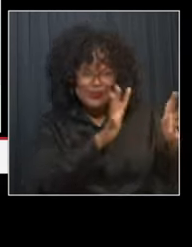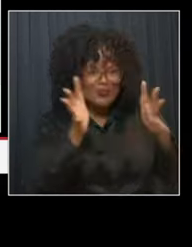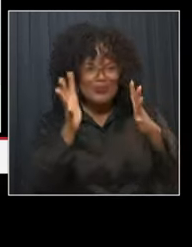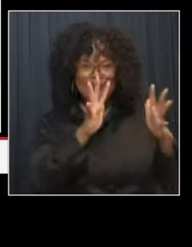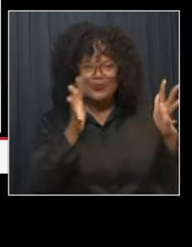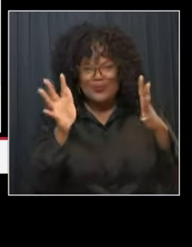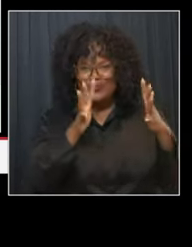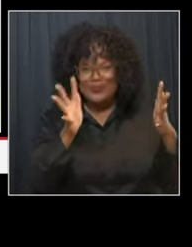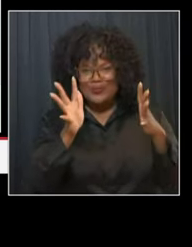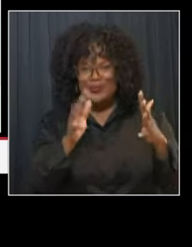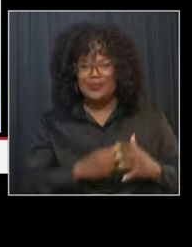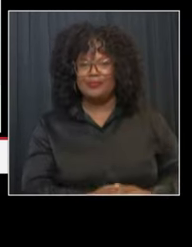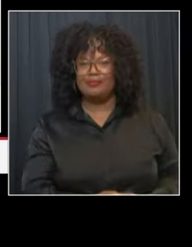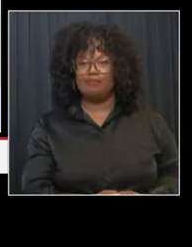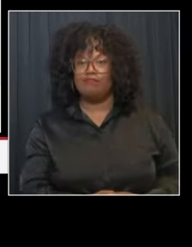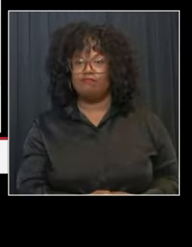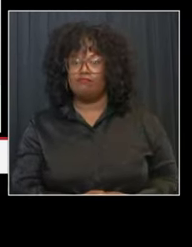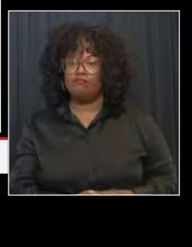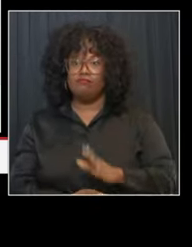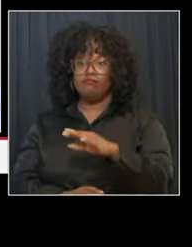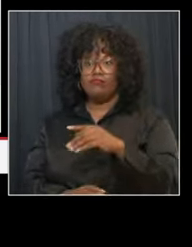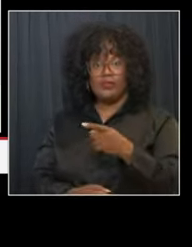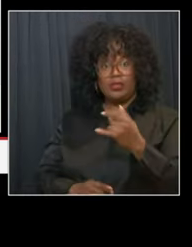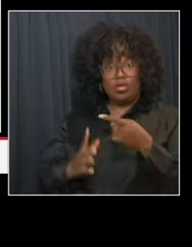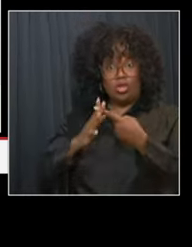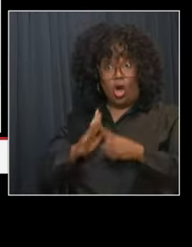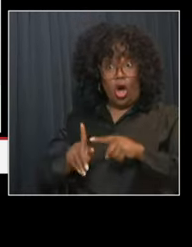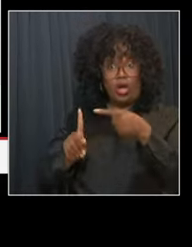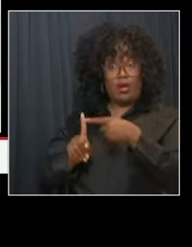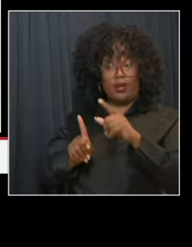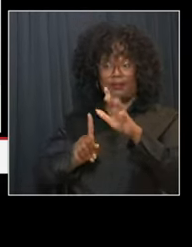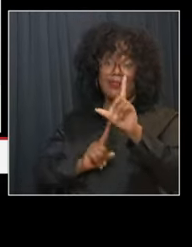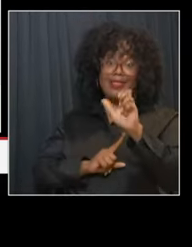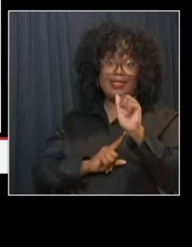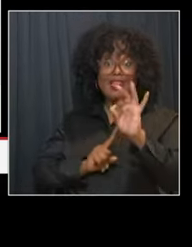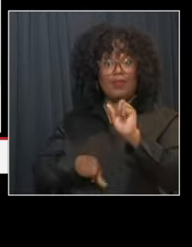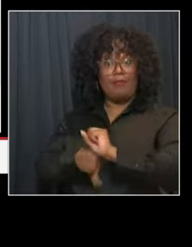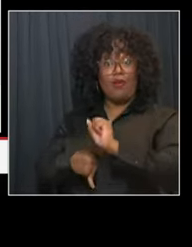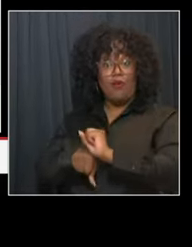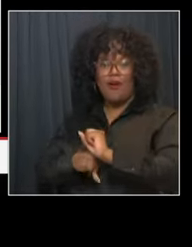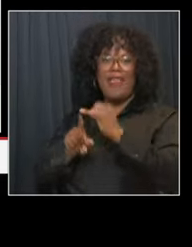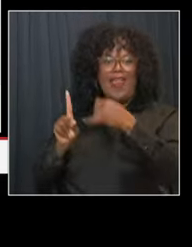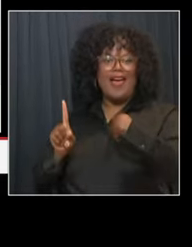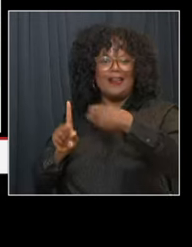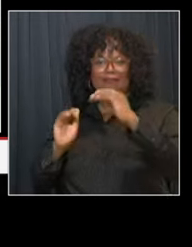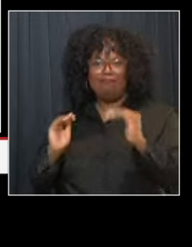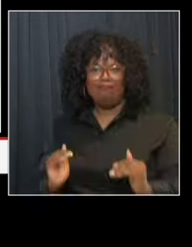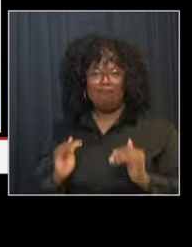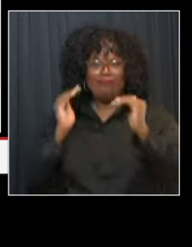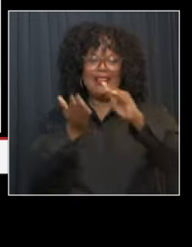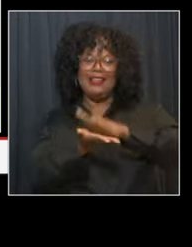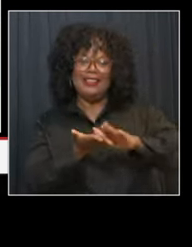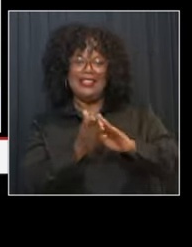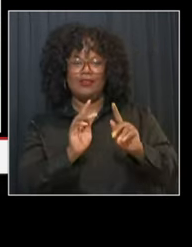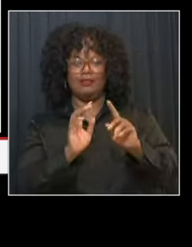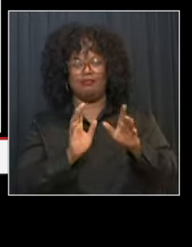Debria started as a seasonal leaf employee, and she will continue on the Clean Corridor team into fiscal 26.